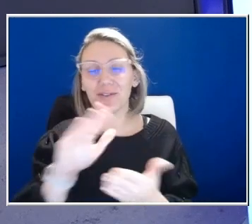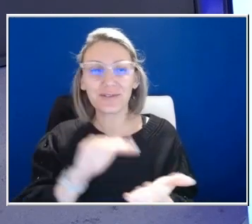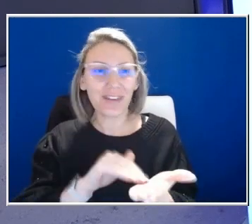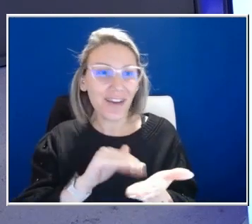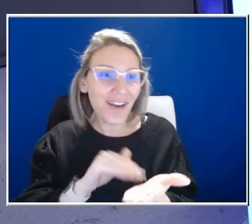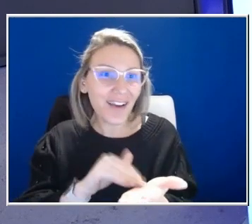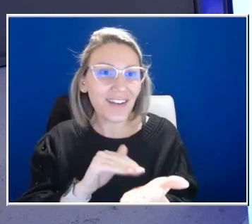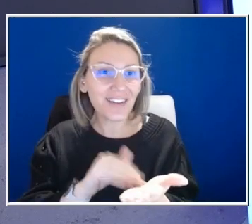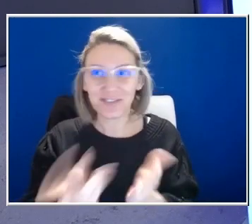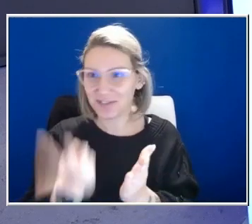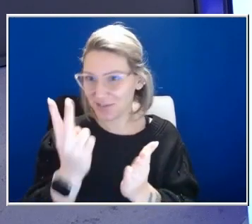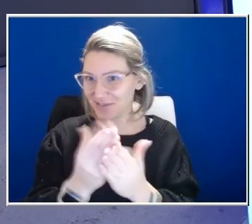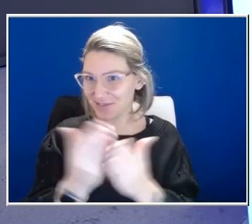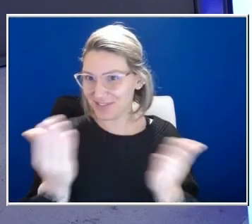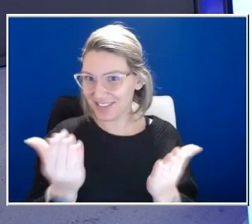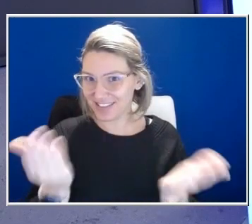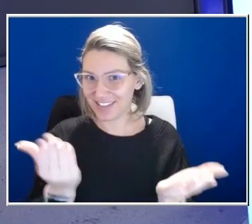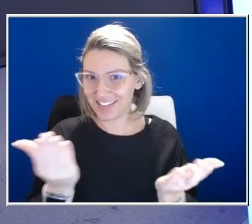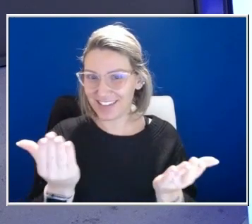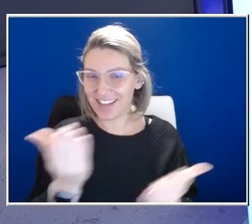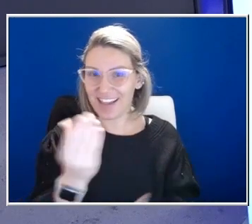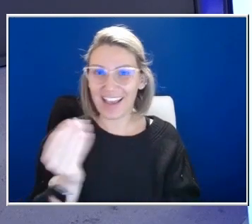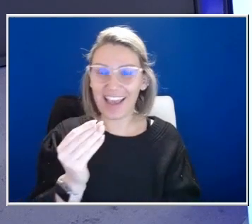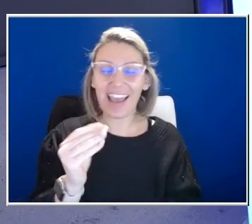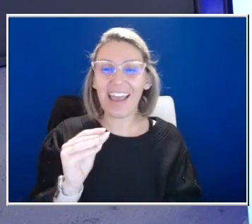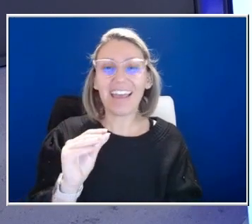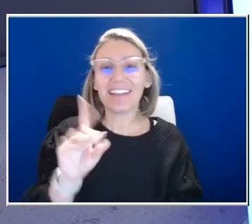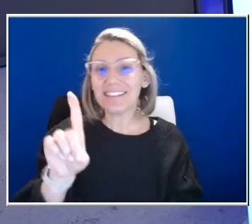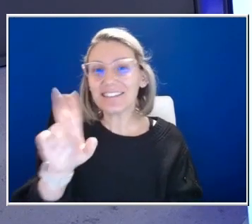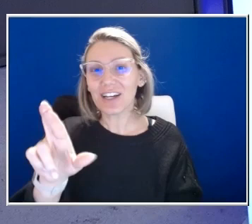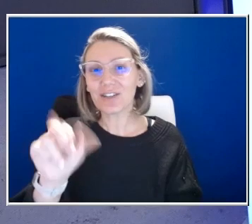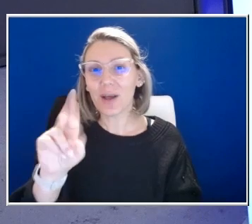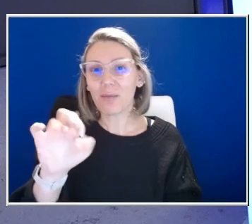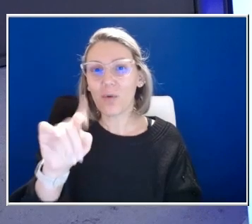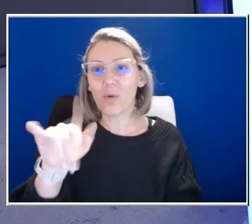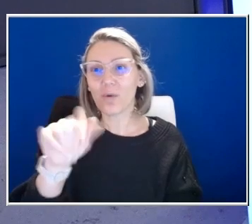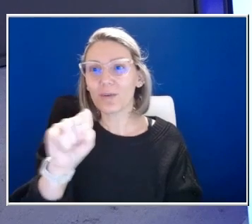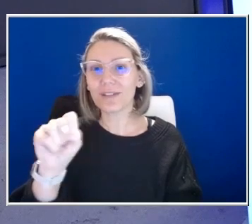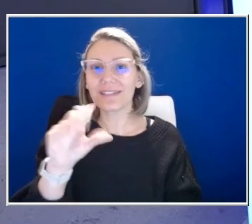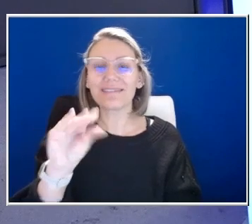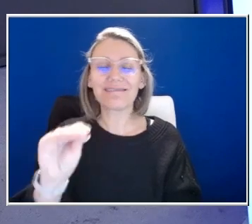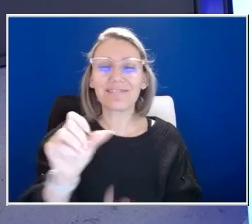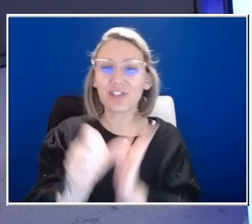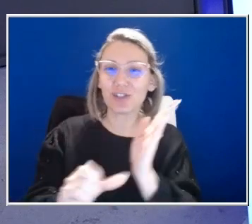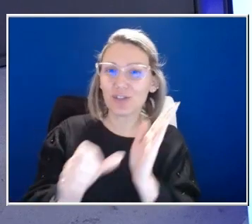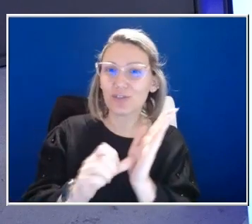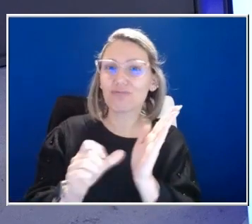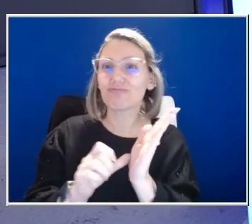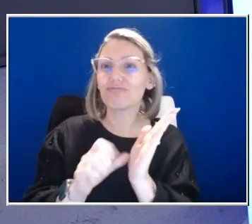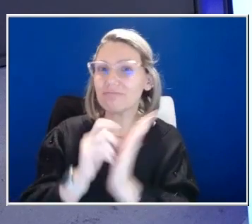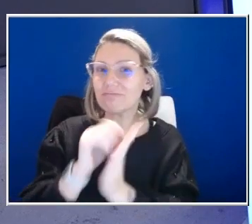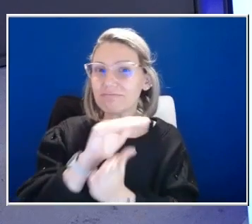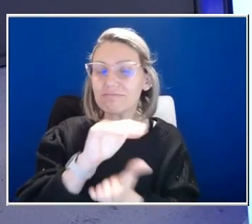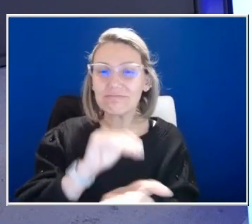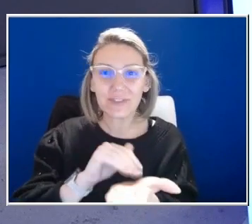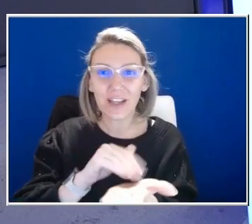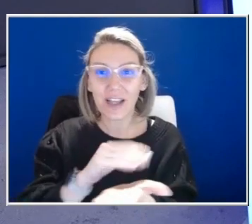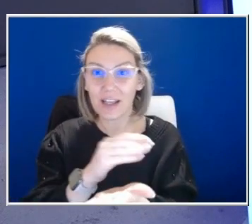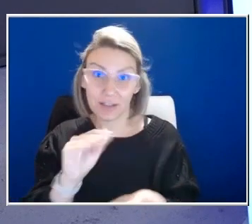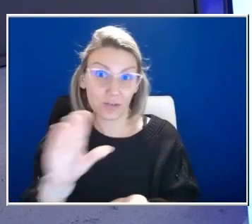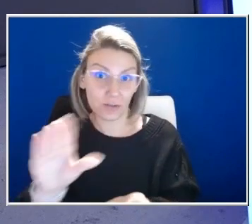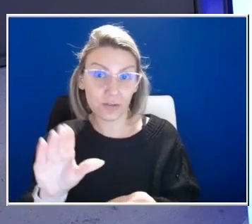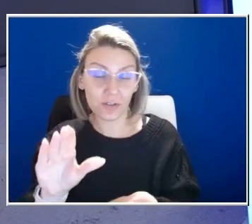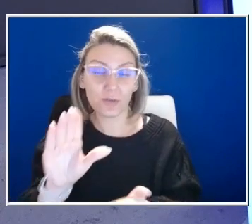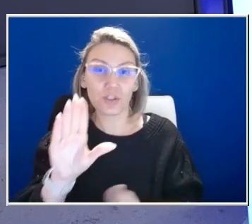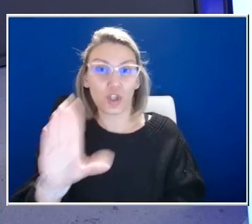us. Dr. Mazen Alkas-Pools, he is a surgical oncologist focused on the GI system, and in this case, it was Yolanda's stomach